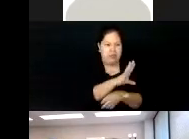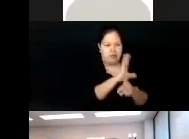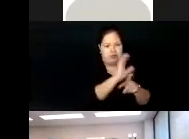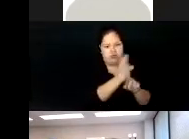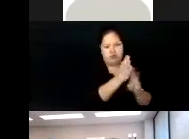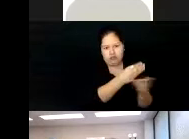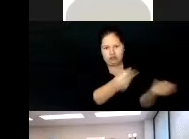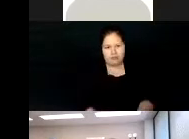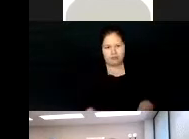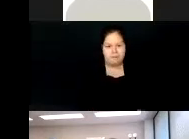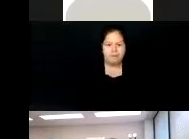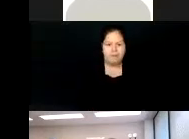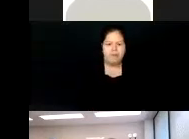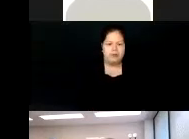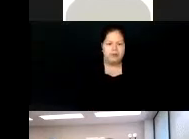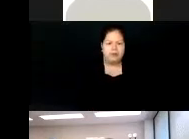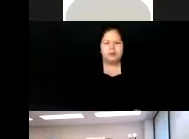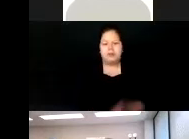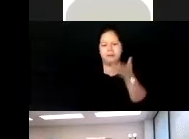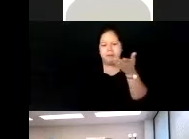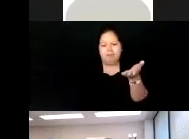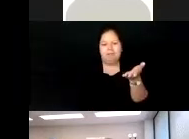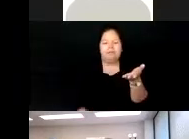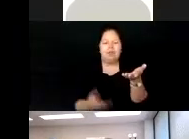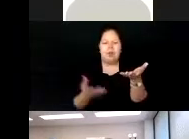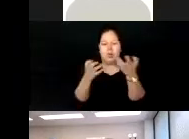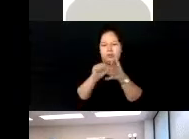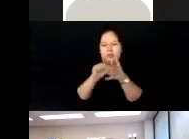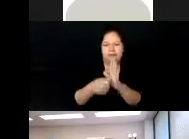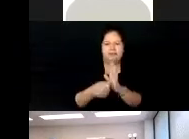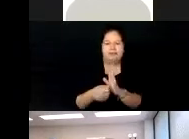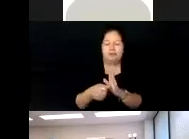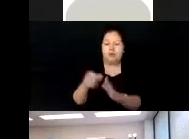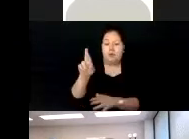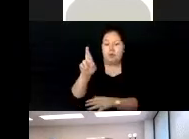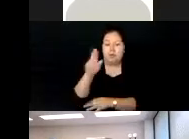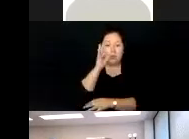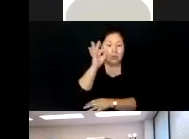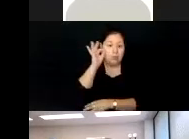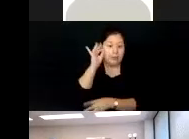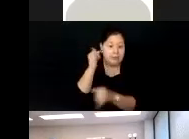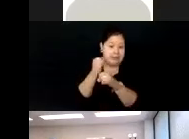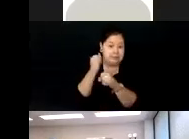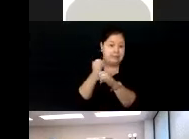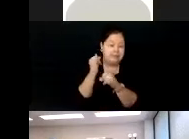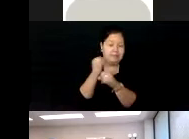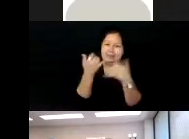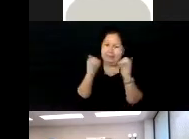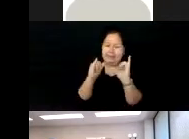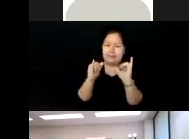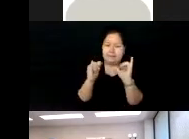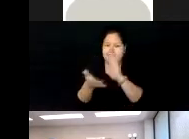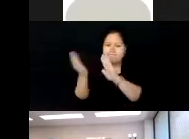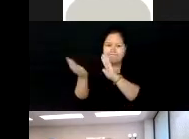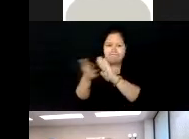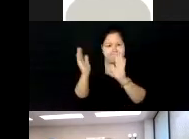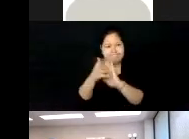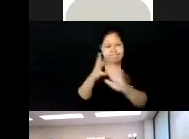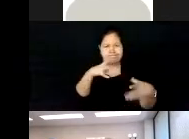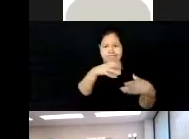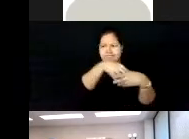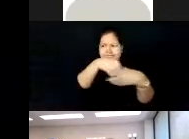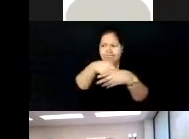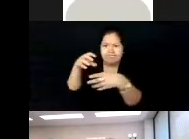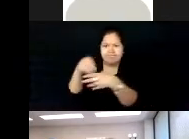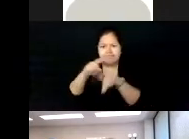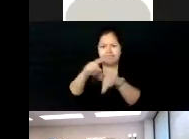Just sharing this slide to highlight that racism is alive and well in Canada today. So just sharing